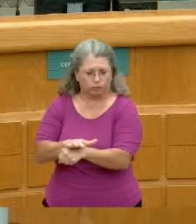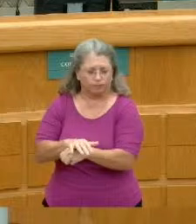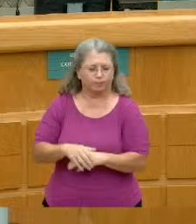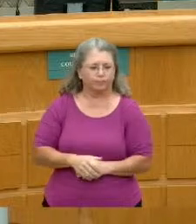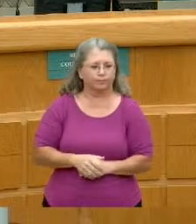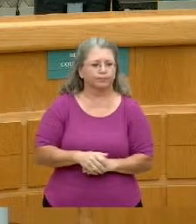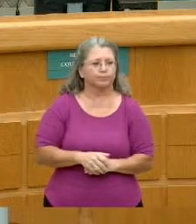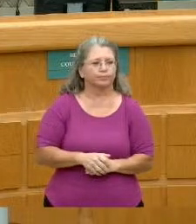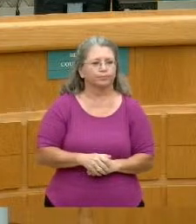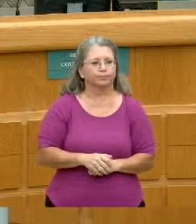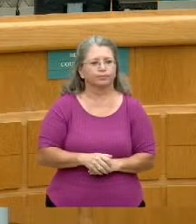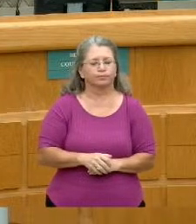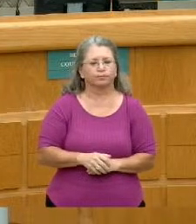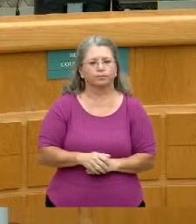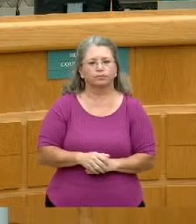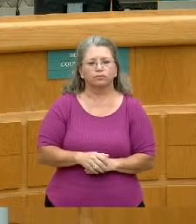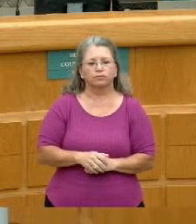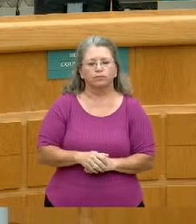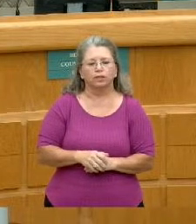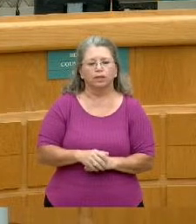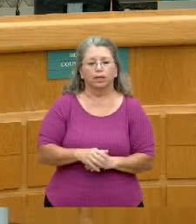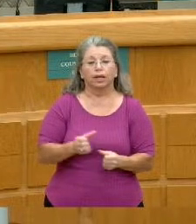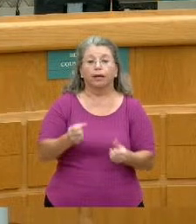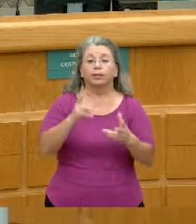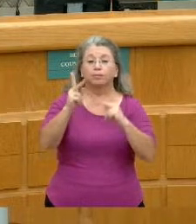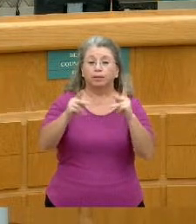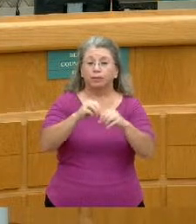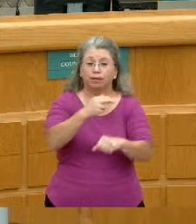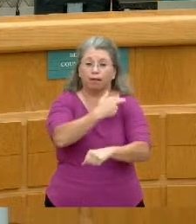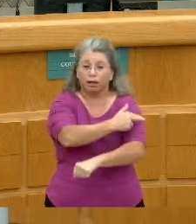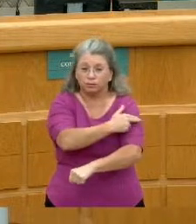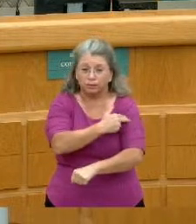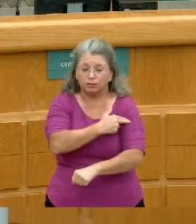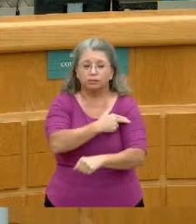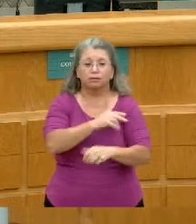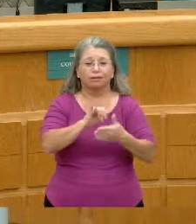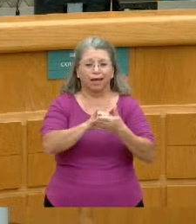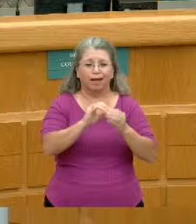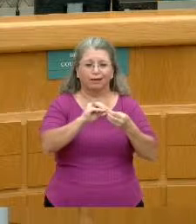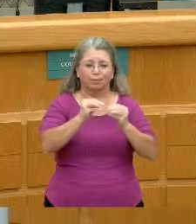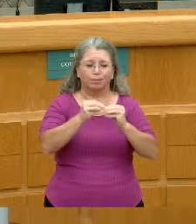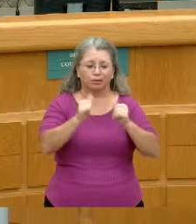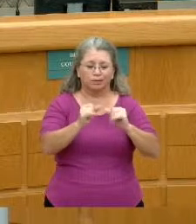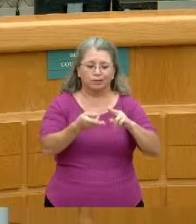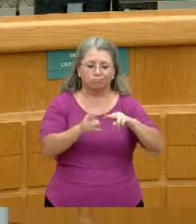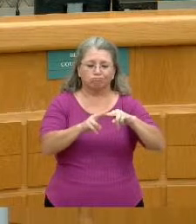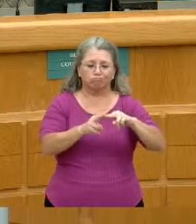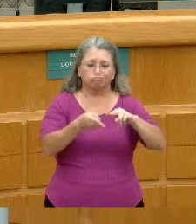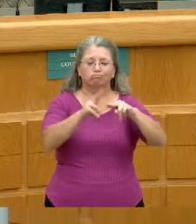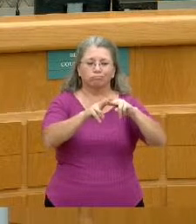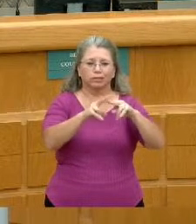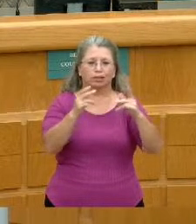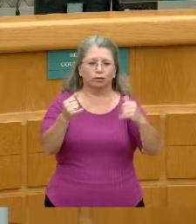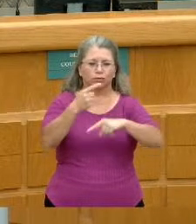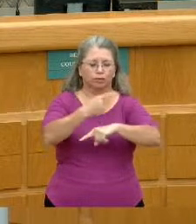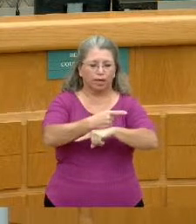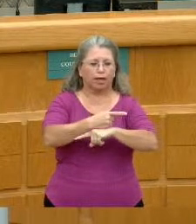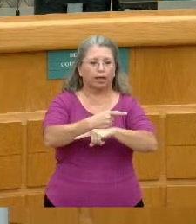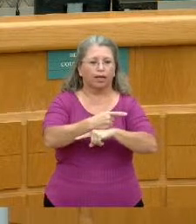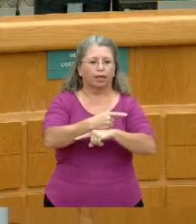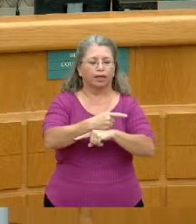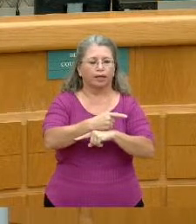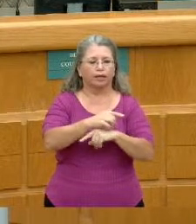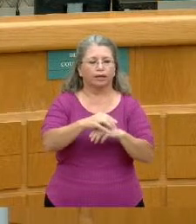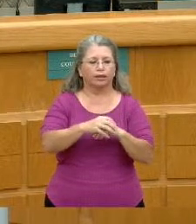The number of persons in the hospital continues to increase, and today, at the snapshot in time when we